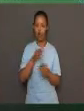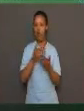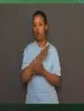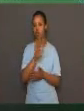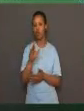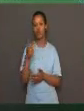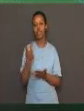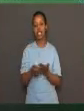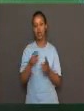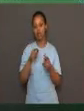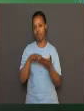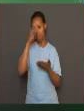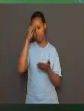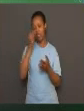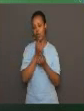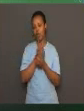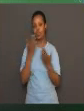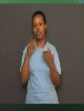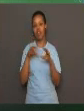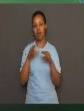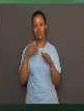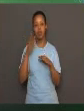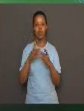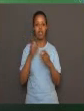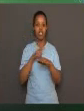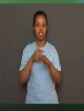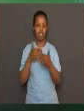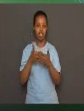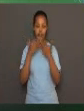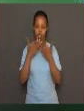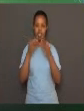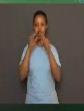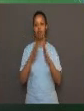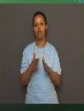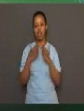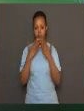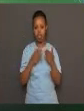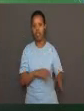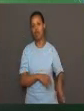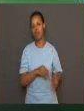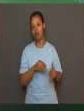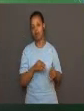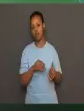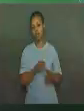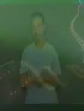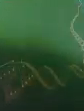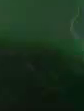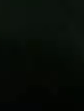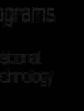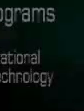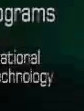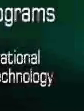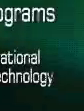hope everyone enjoyed today's lesson. Until next time, thank you, teacher. Thank you, students.